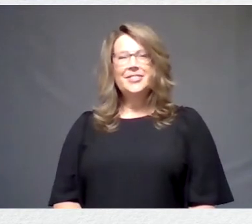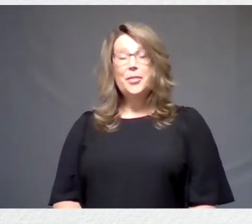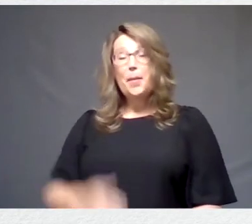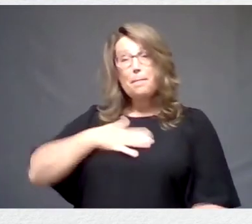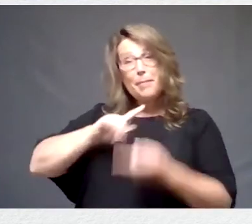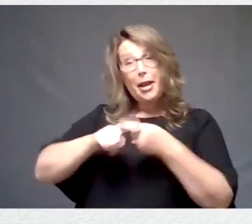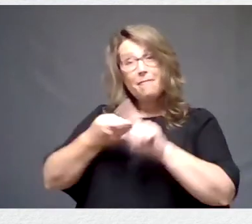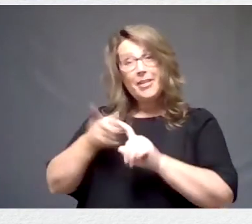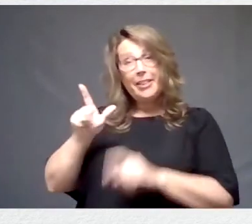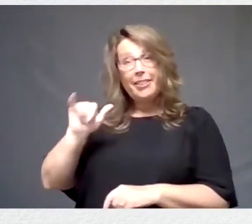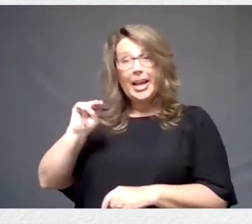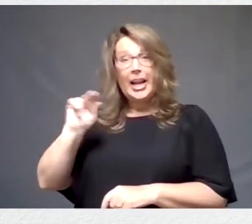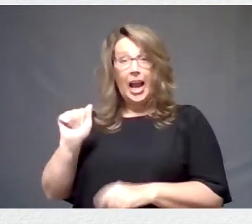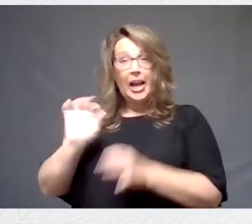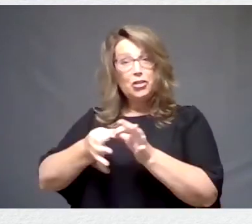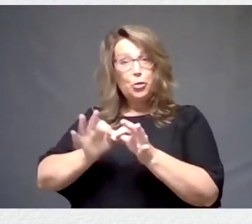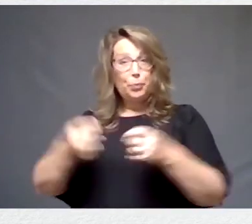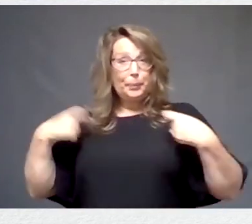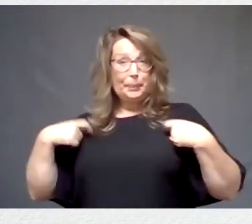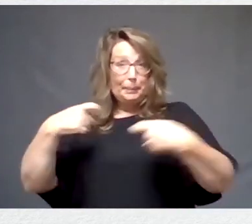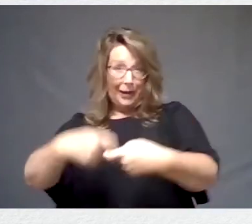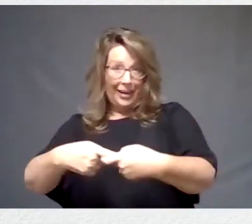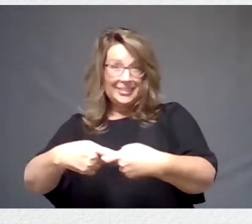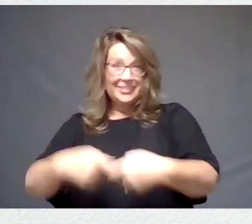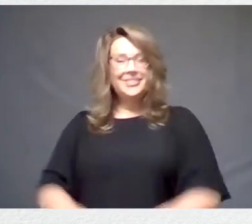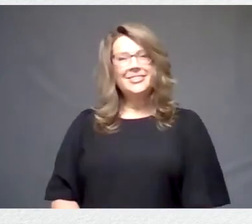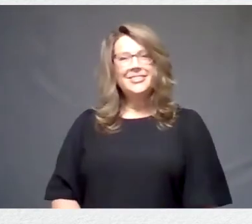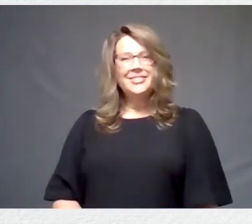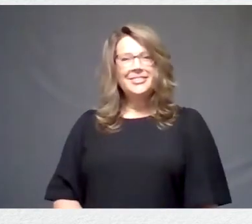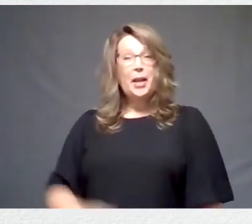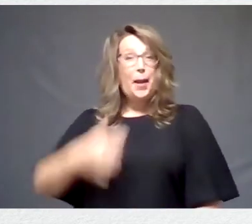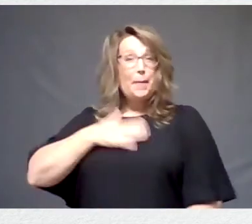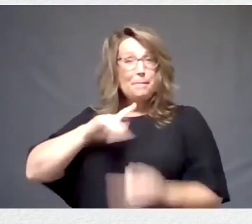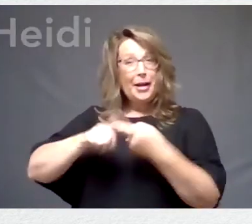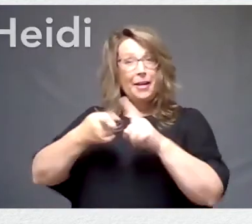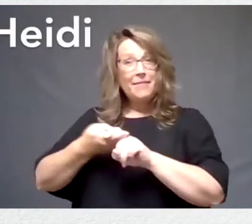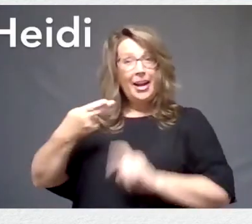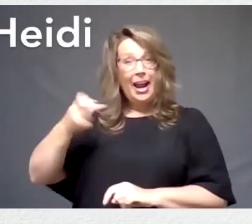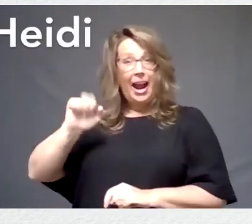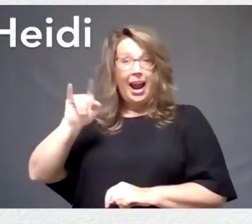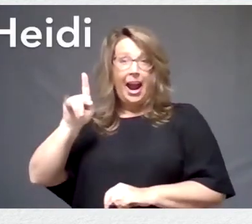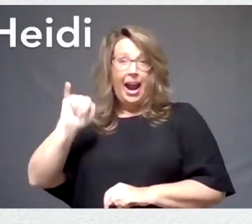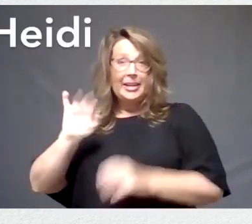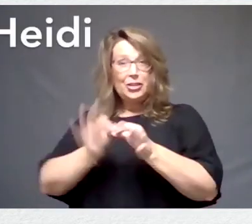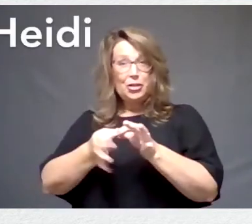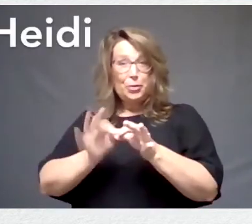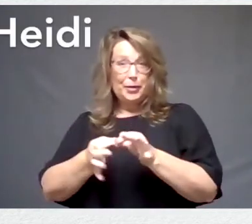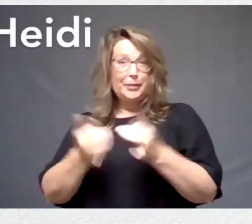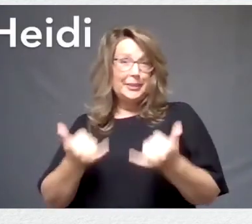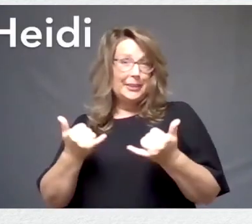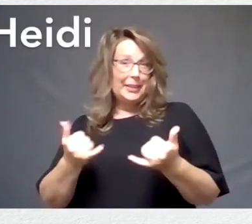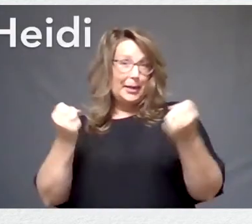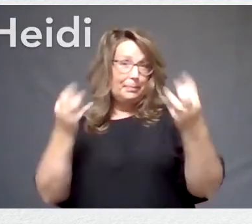Lena. She's going to be interpreting today's story in Spanish. And this is my friend Heidi. She's going to be interpreting today's story